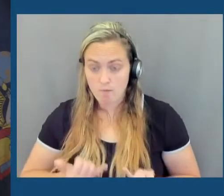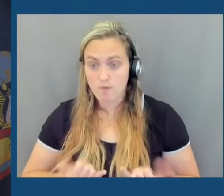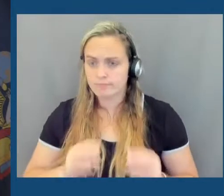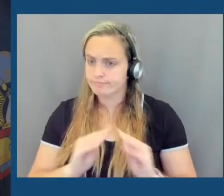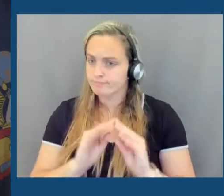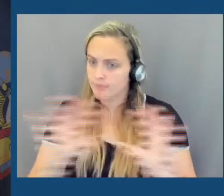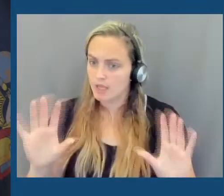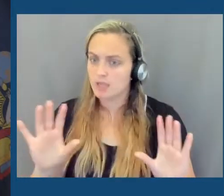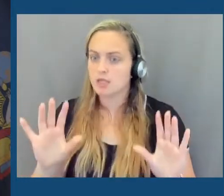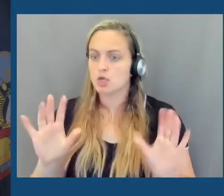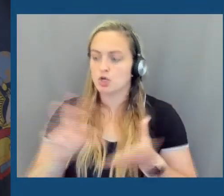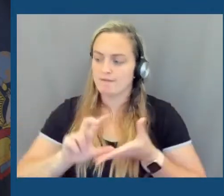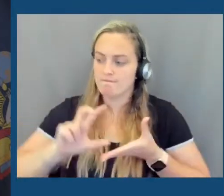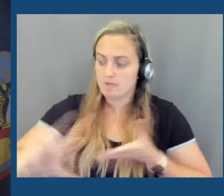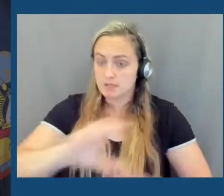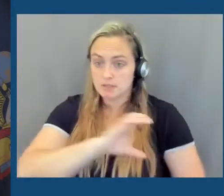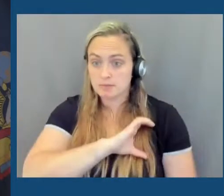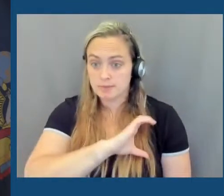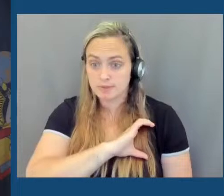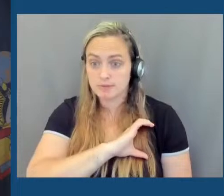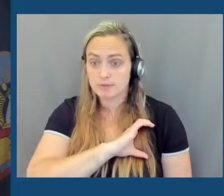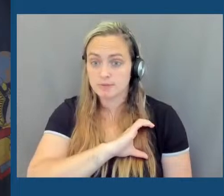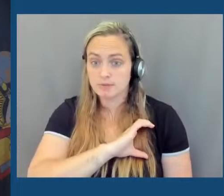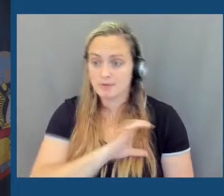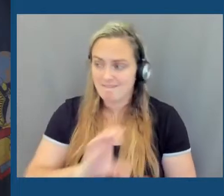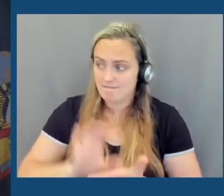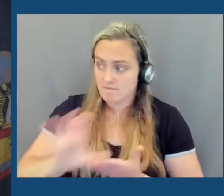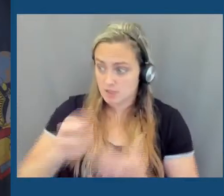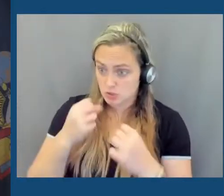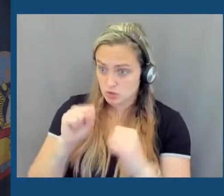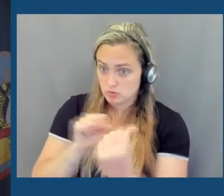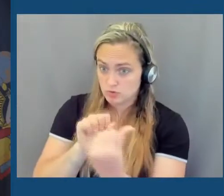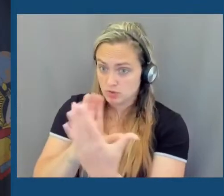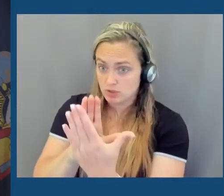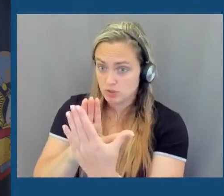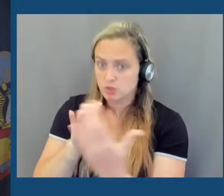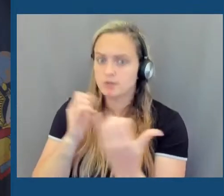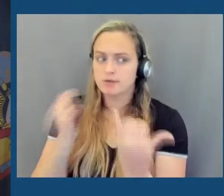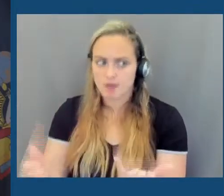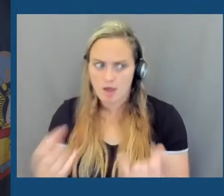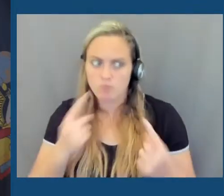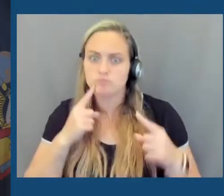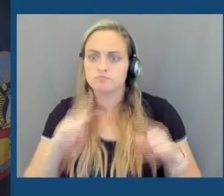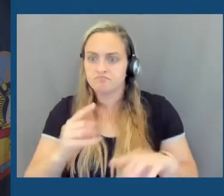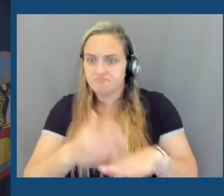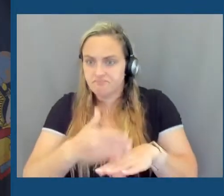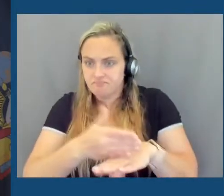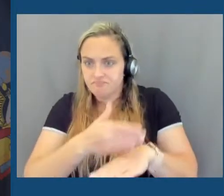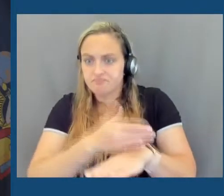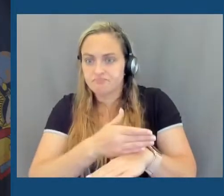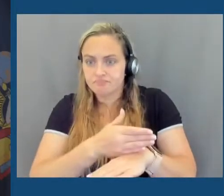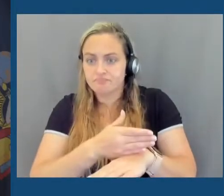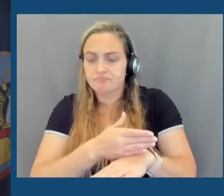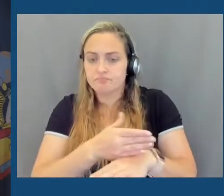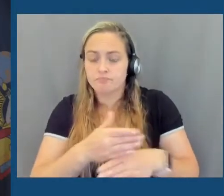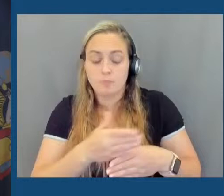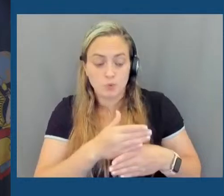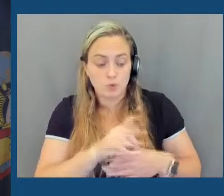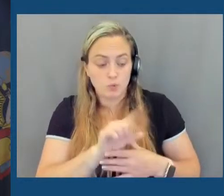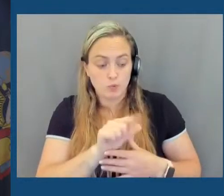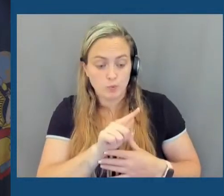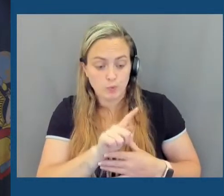that investing in police and in these strategies is now paying off. Between